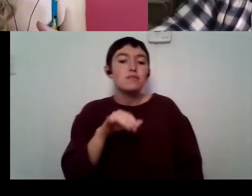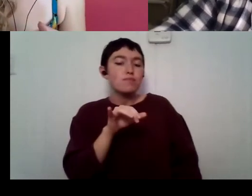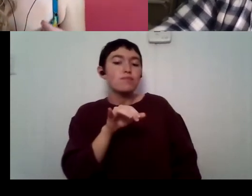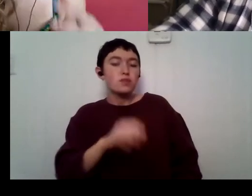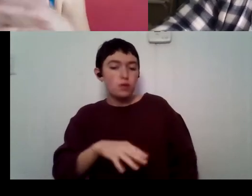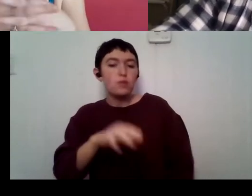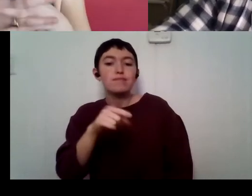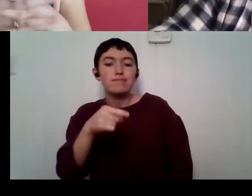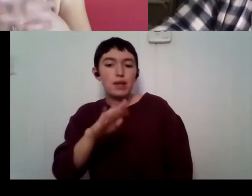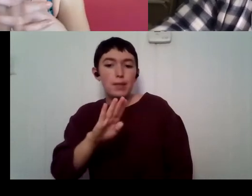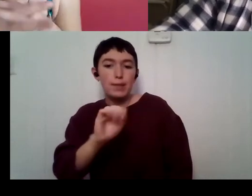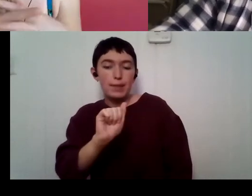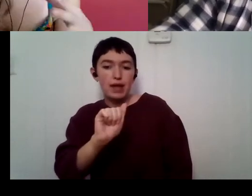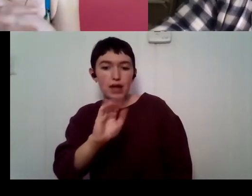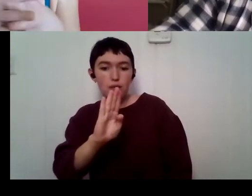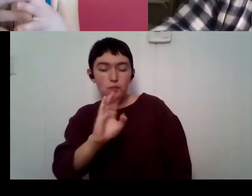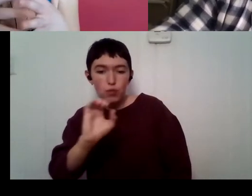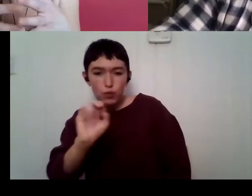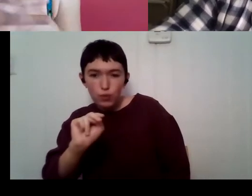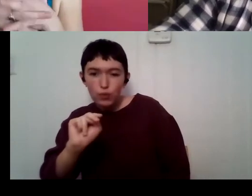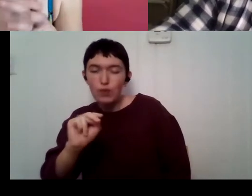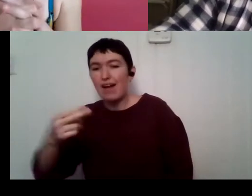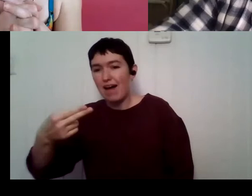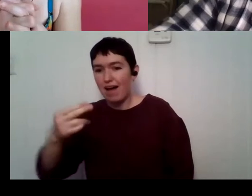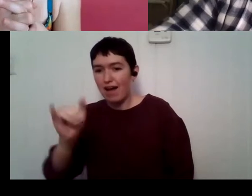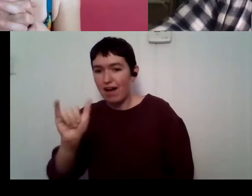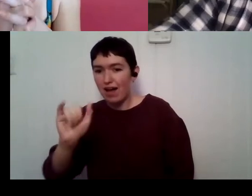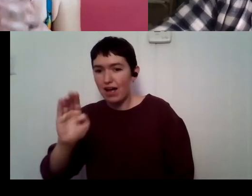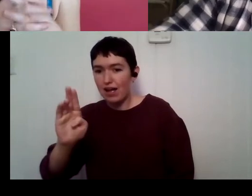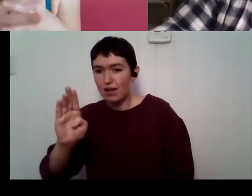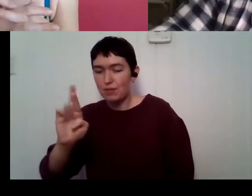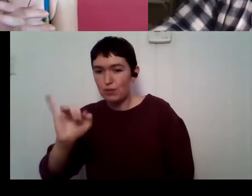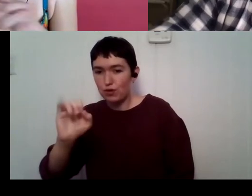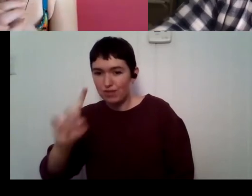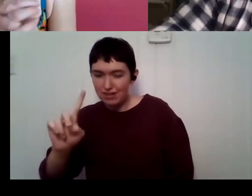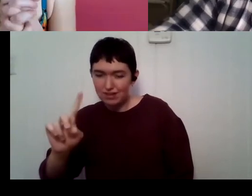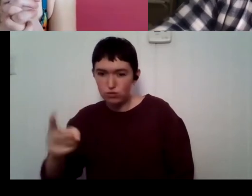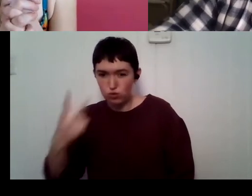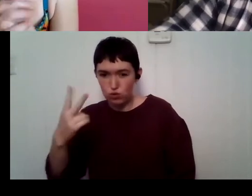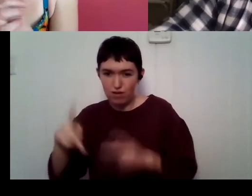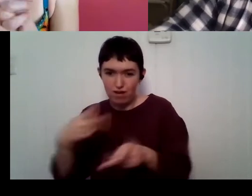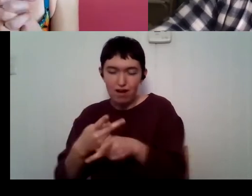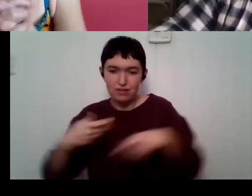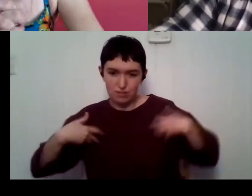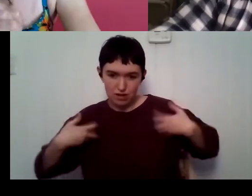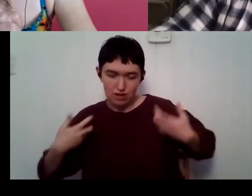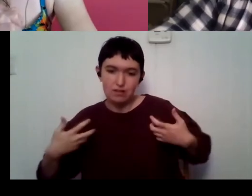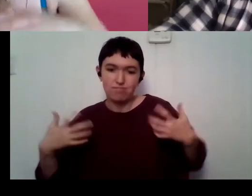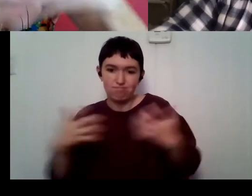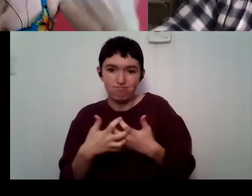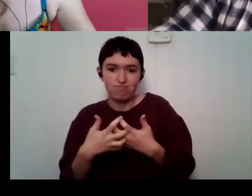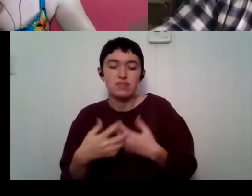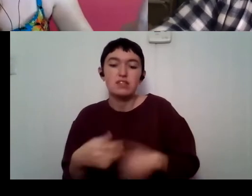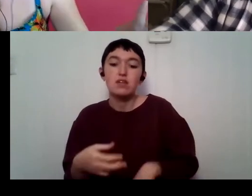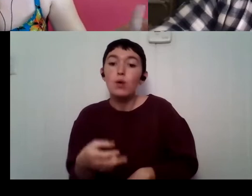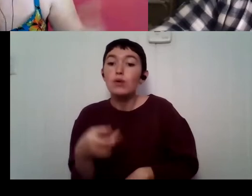hybrid. So baboons are interesting. They actually have a lot of hybrids about species where, you know, the two can get together